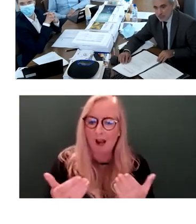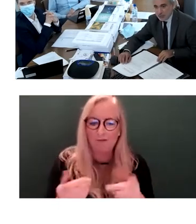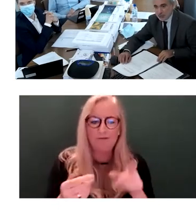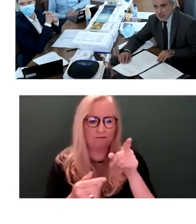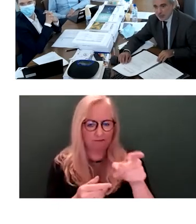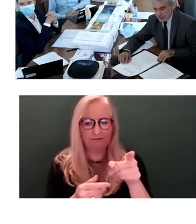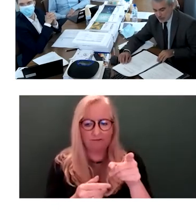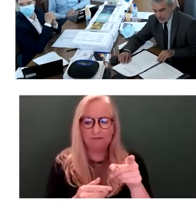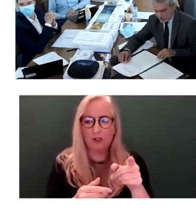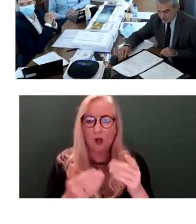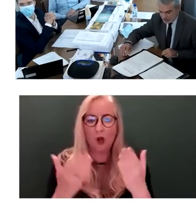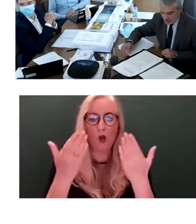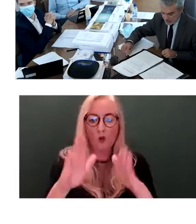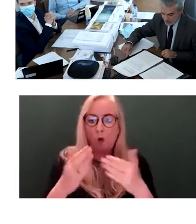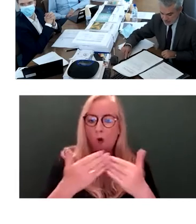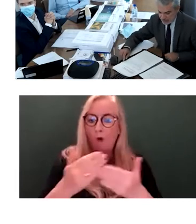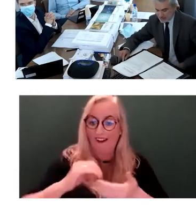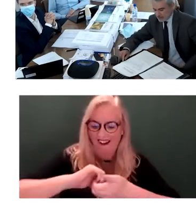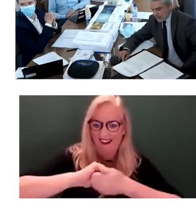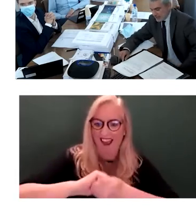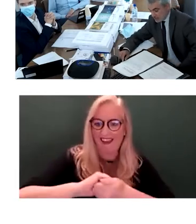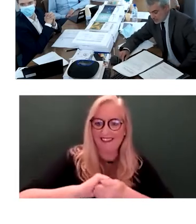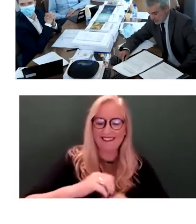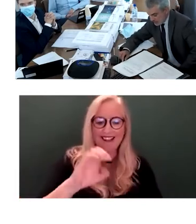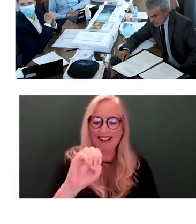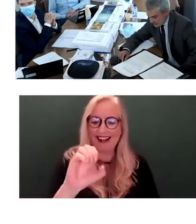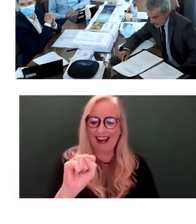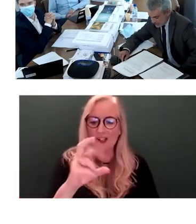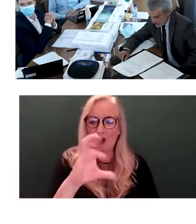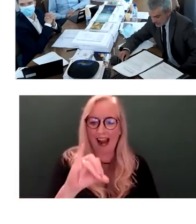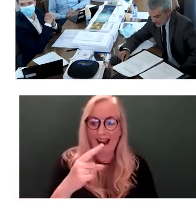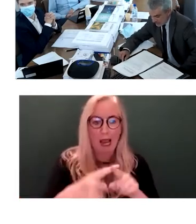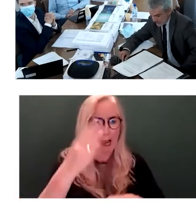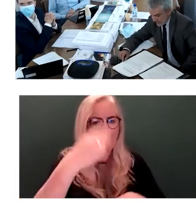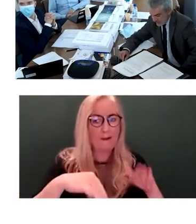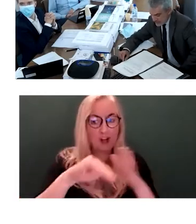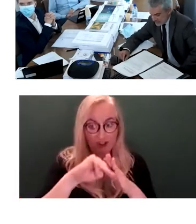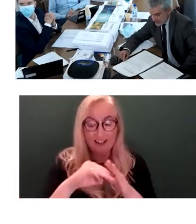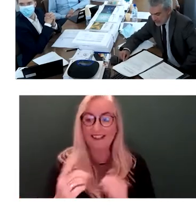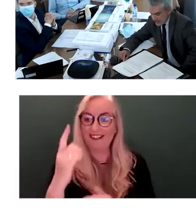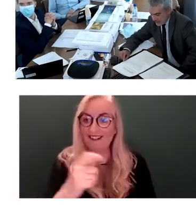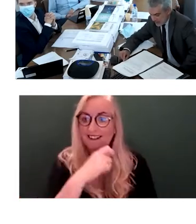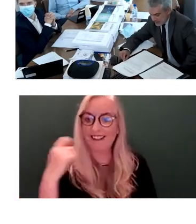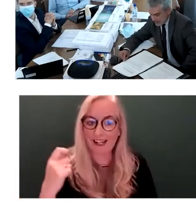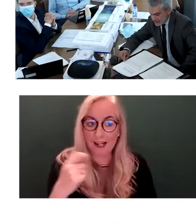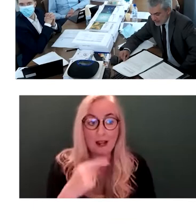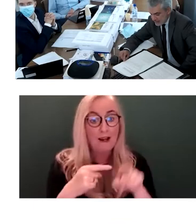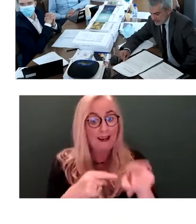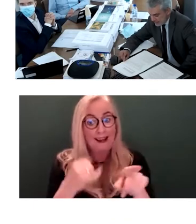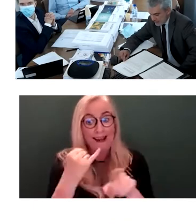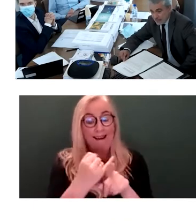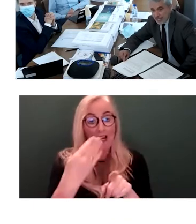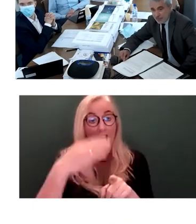very much what our colleague from the ESRI and also the minister yourself, is that in Ireland there is